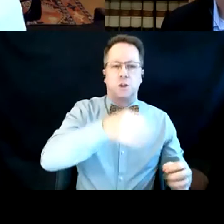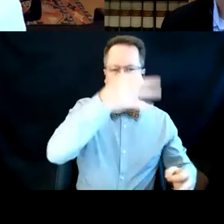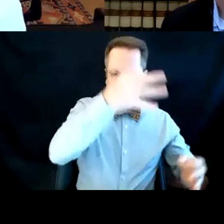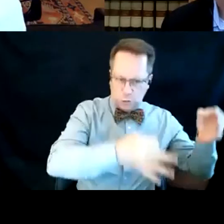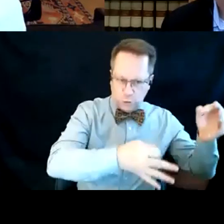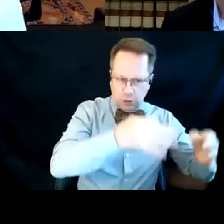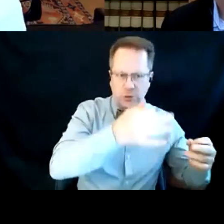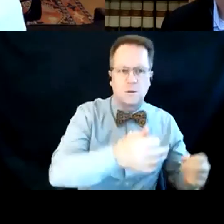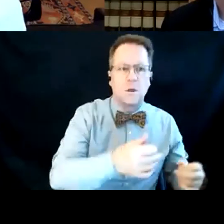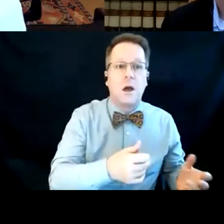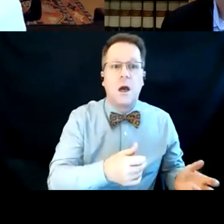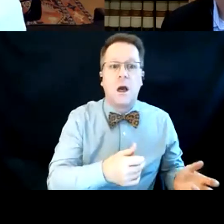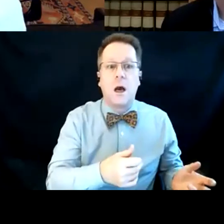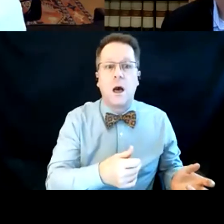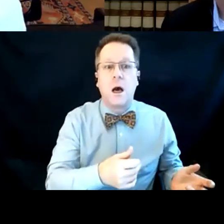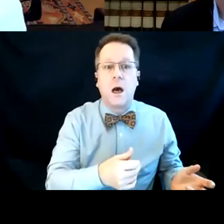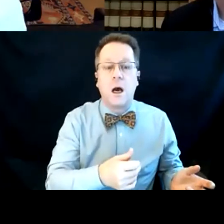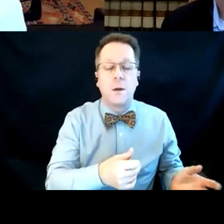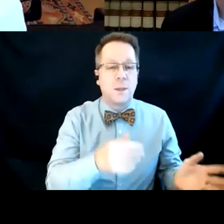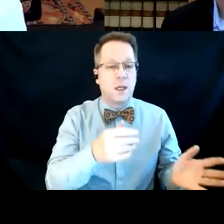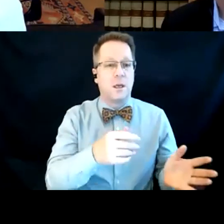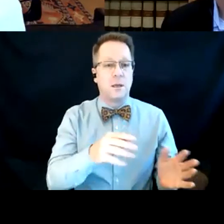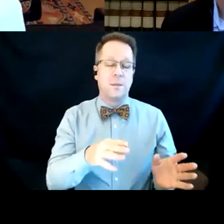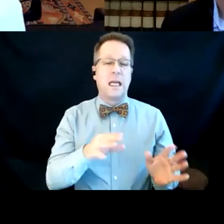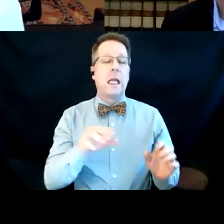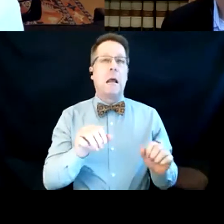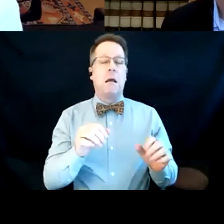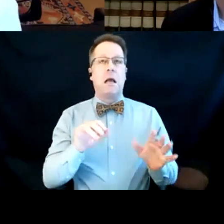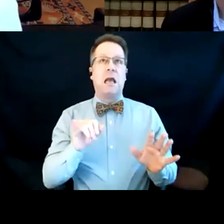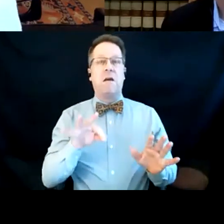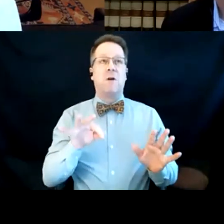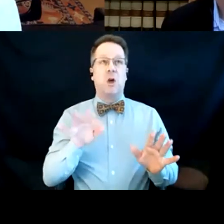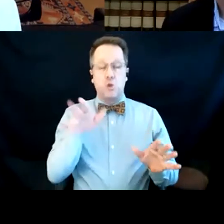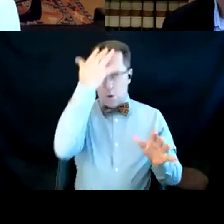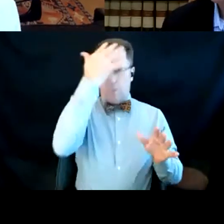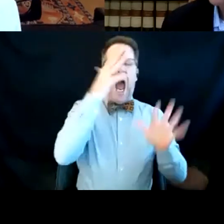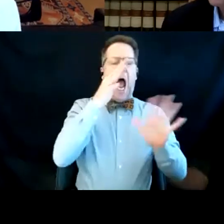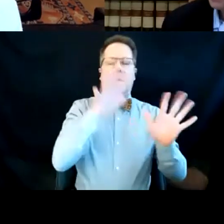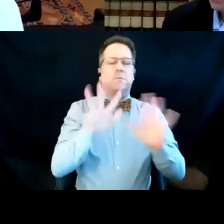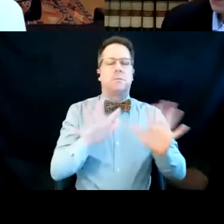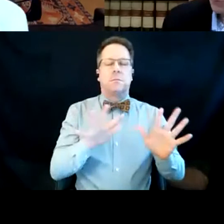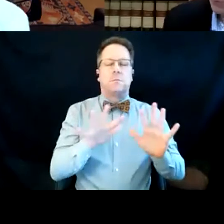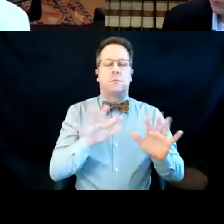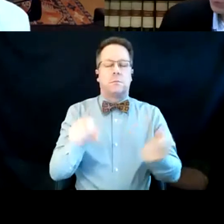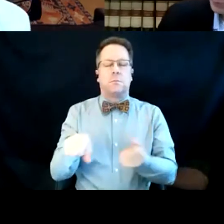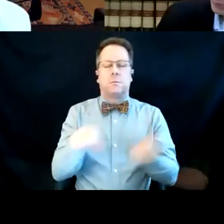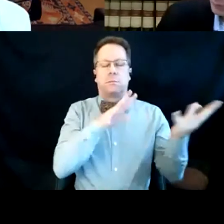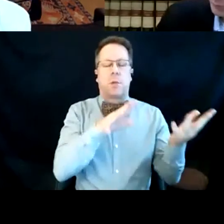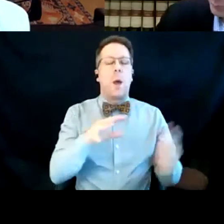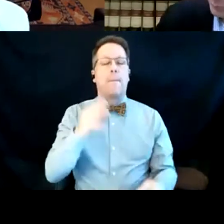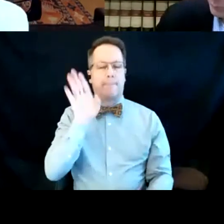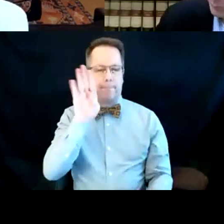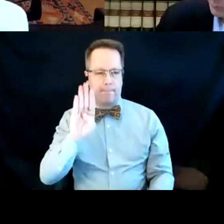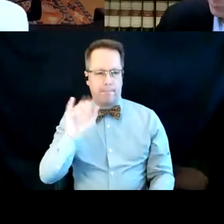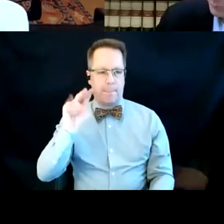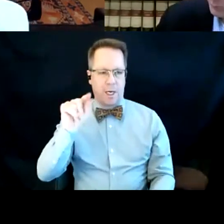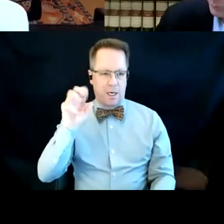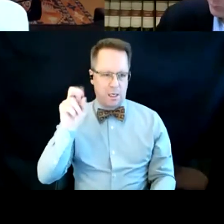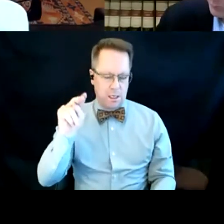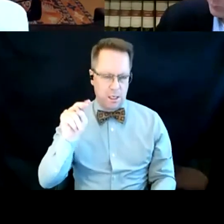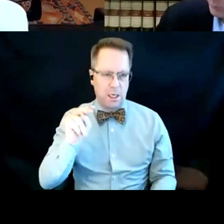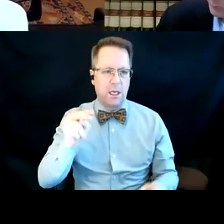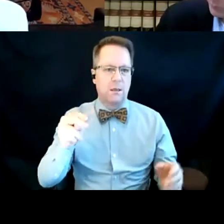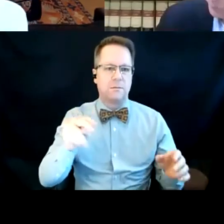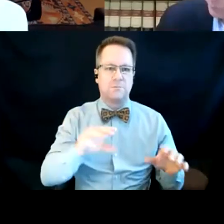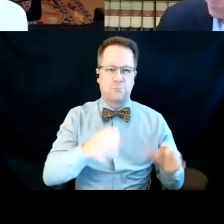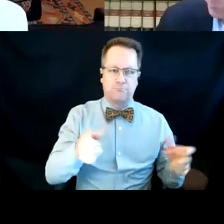the Biden administration can do, excuse me. And I know our Washington office is hard at work